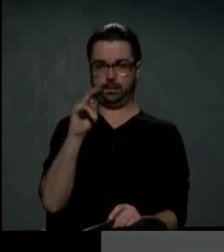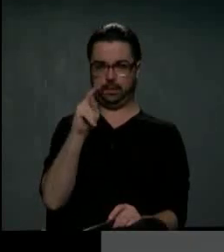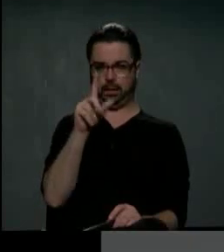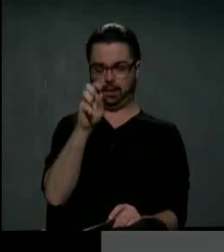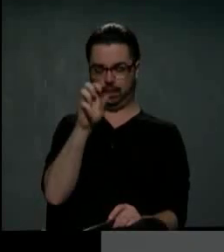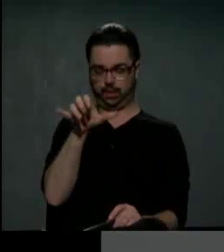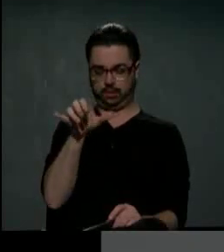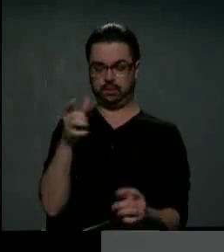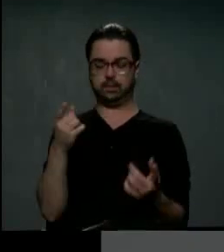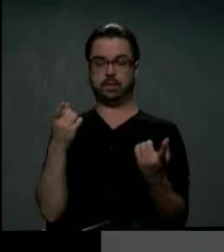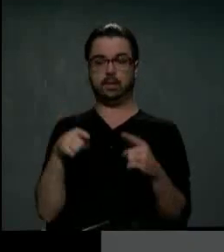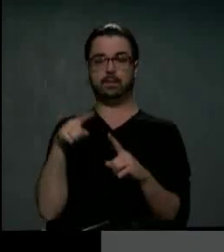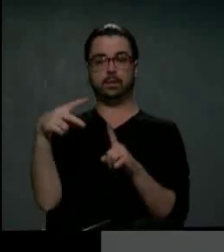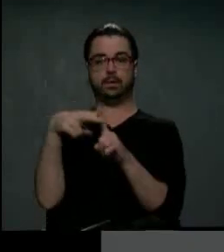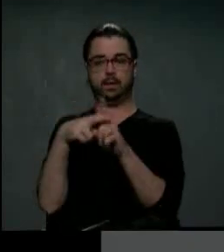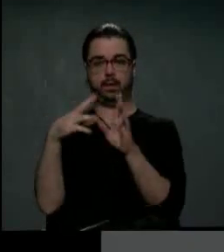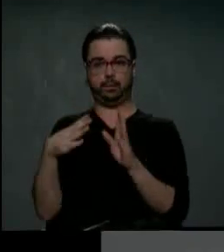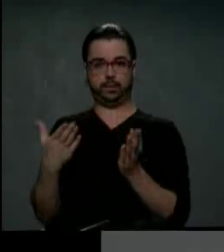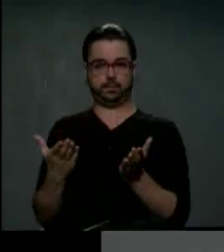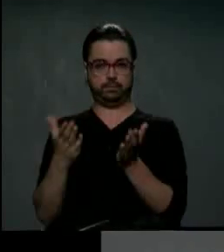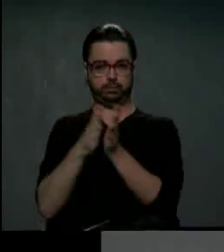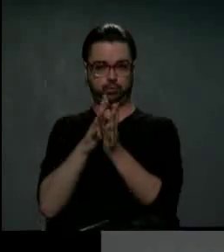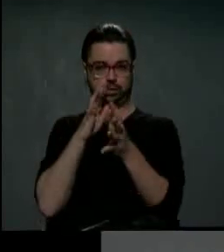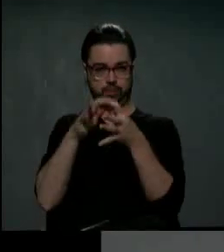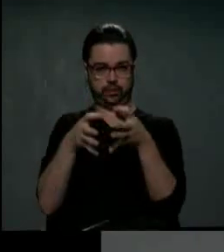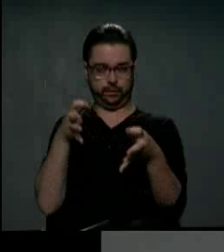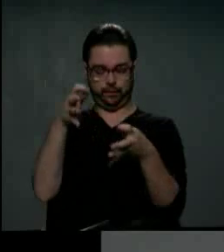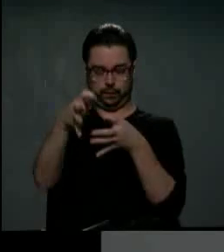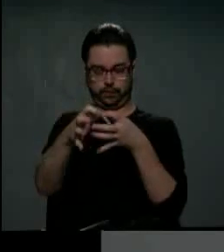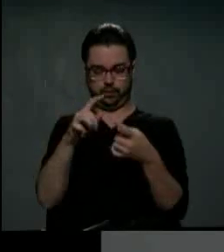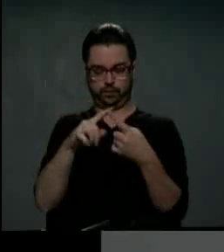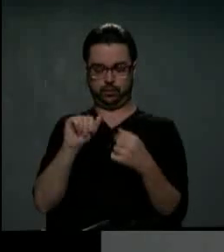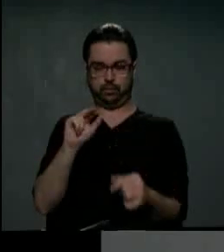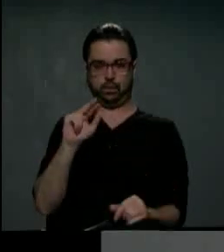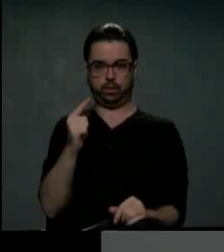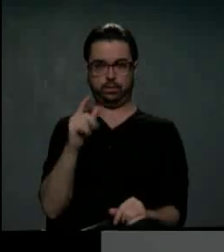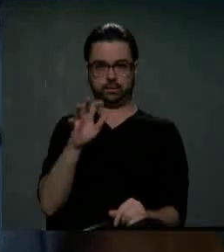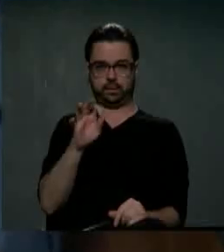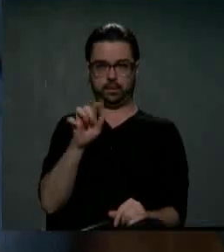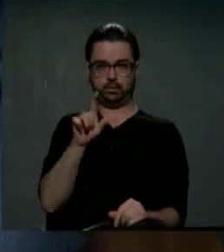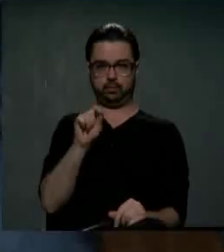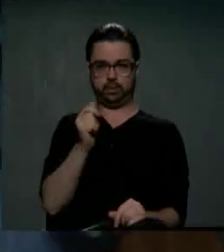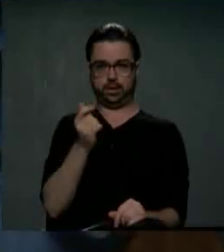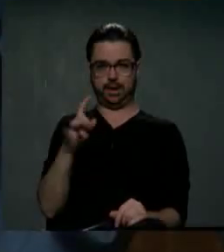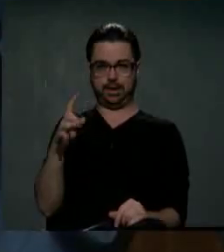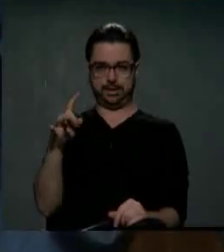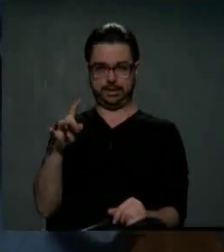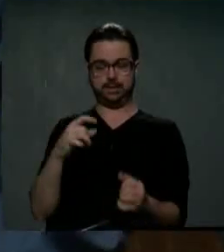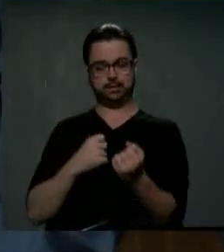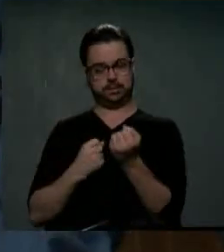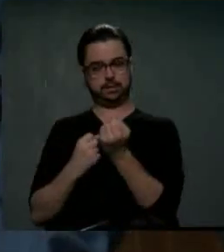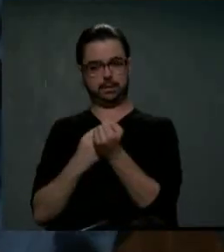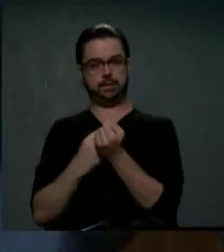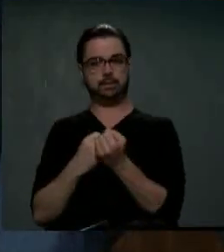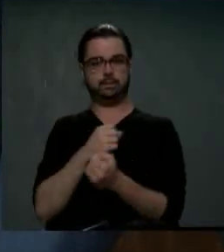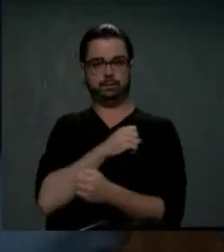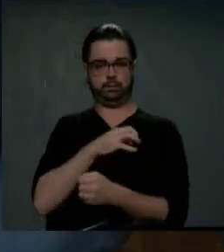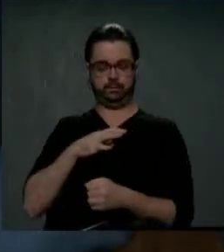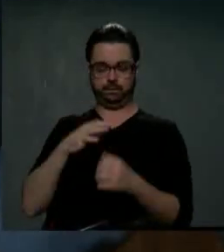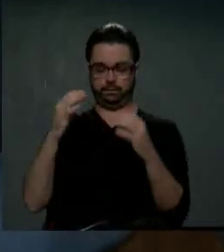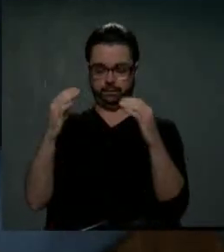item to the August 9, 2018 public hearing. Staff is supportive of the deferral request. Item number D, file